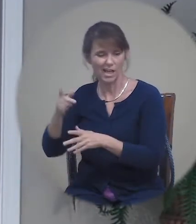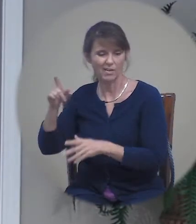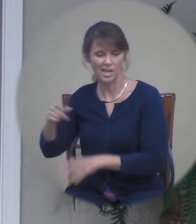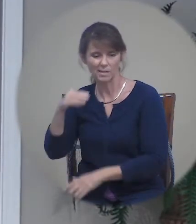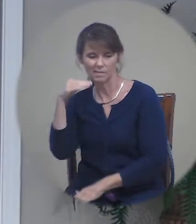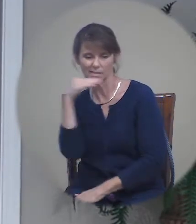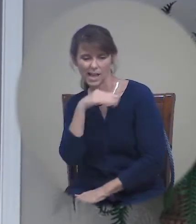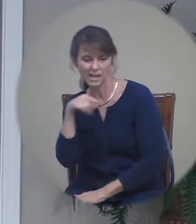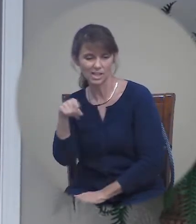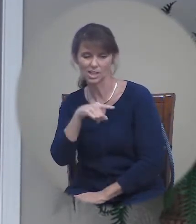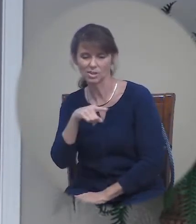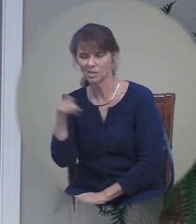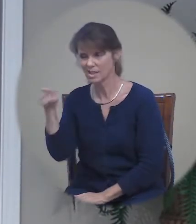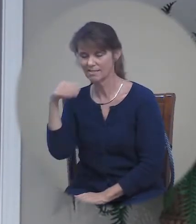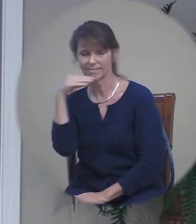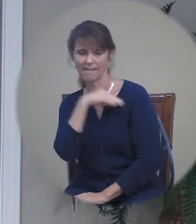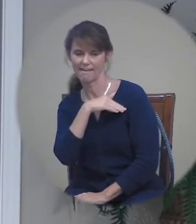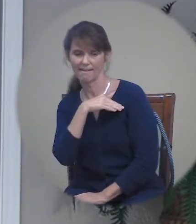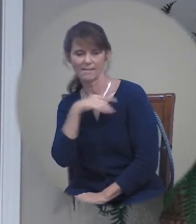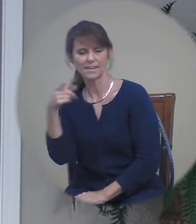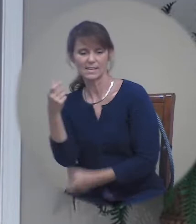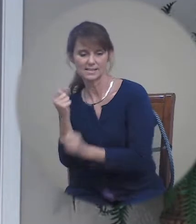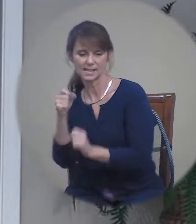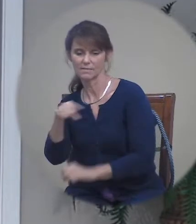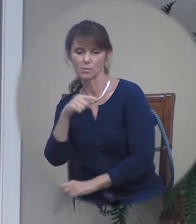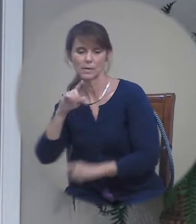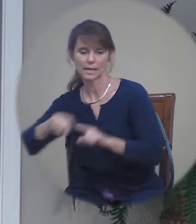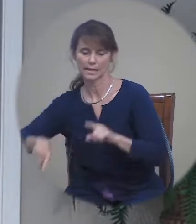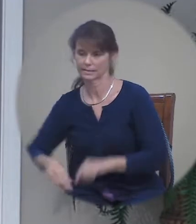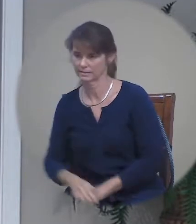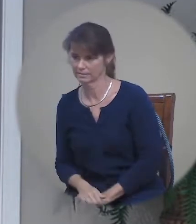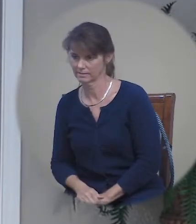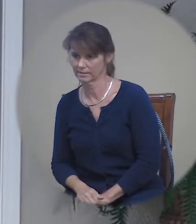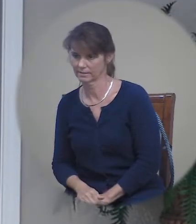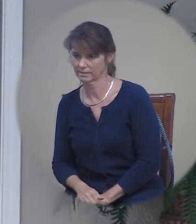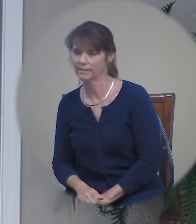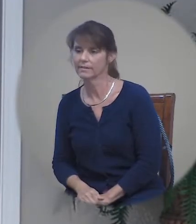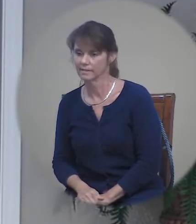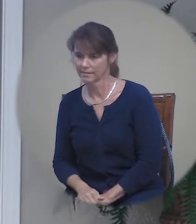in verse 21, because he can't deliver you. Verse 30,